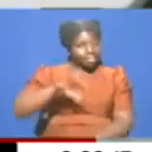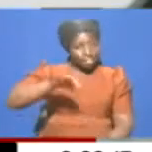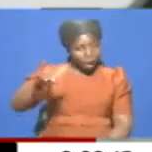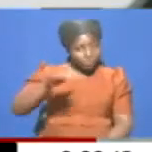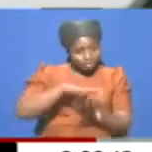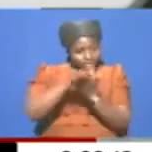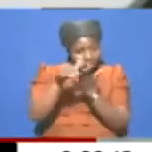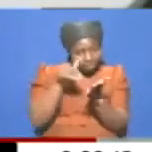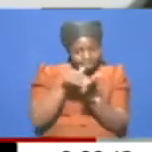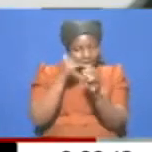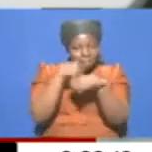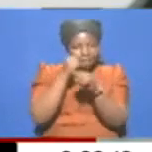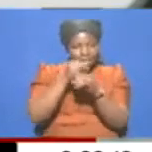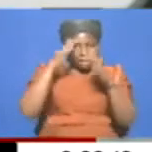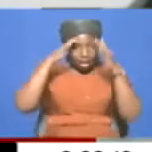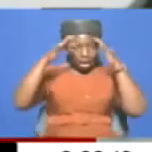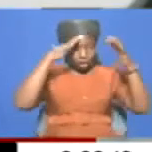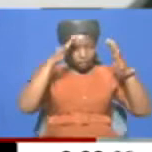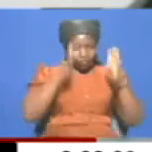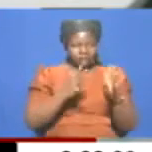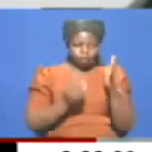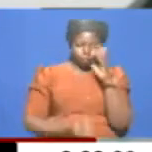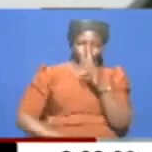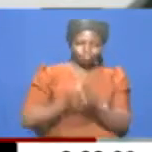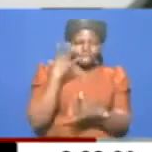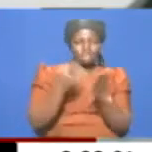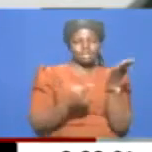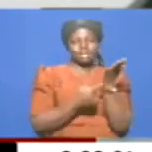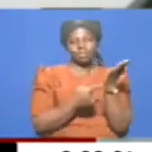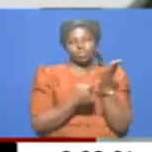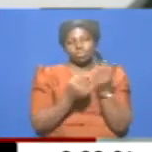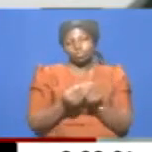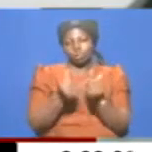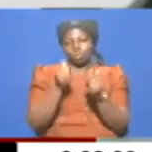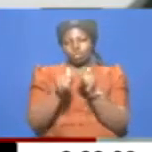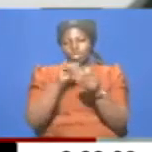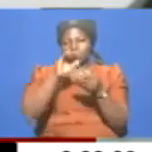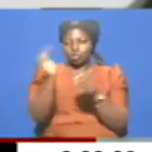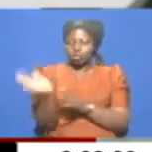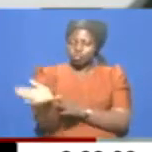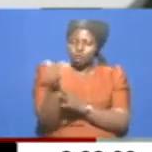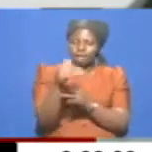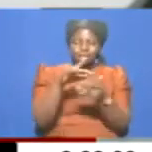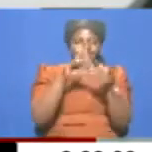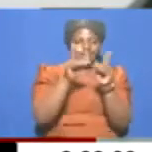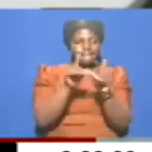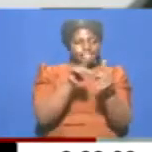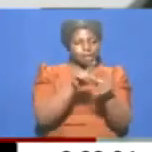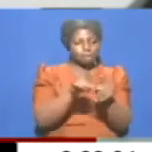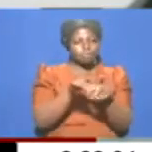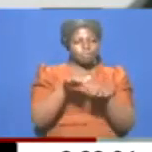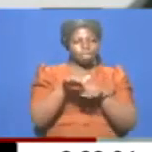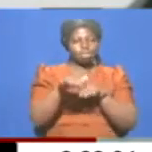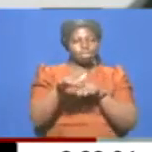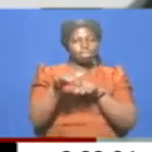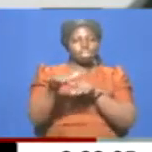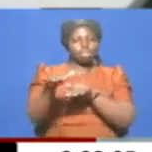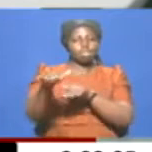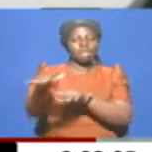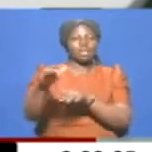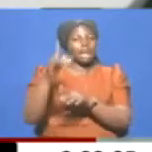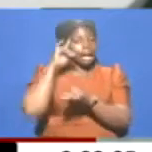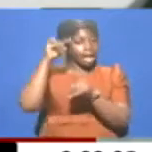innovators come up with a technological solution that collects data and traffic engineering in a bid to